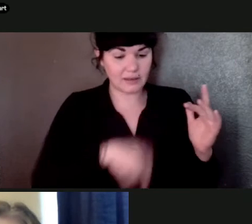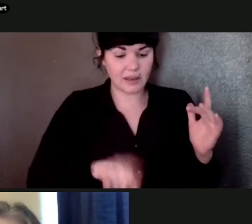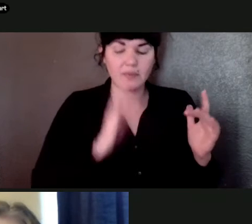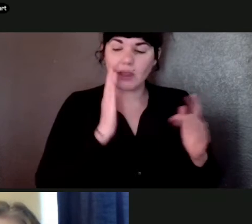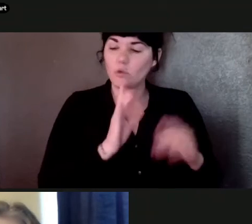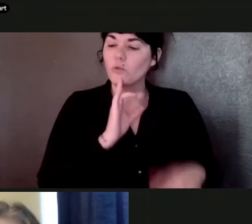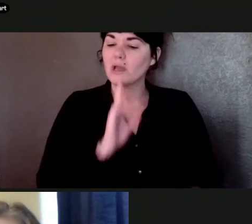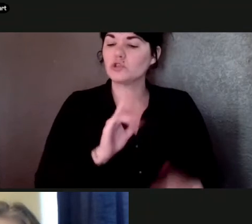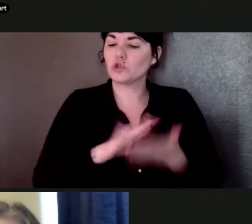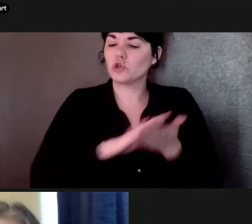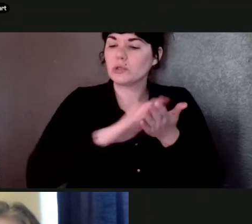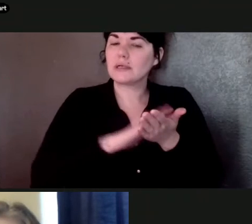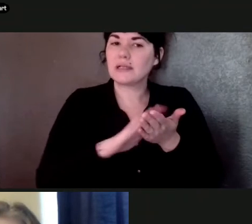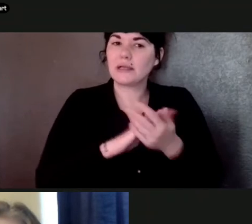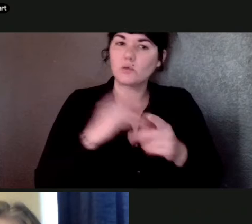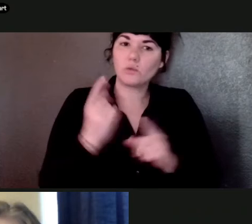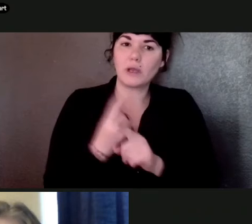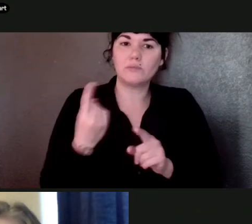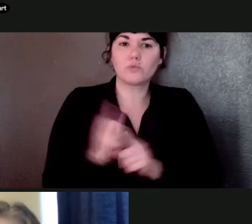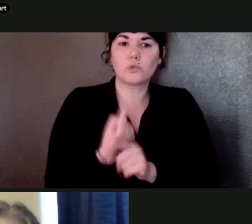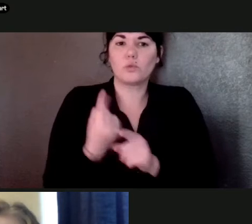and your patrons safe as well.